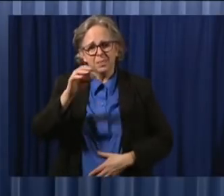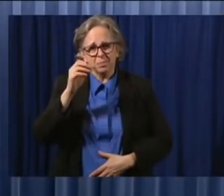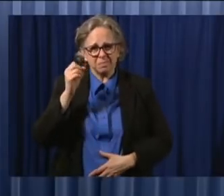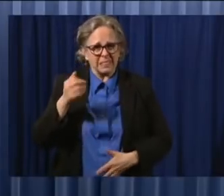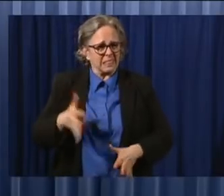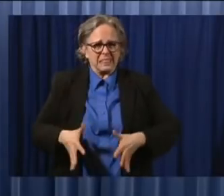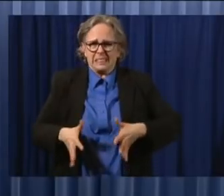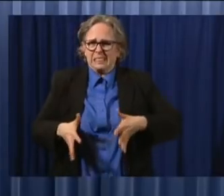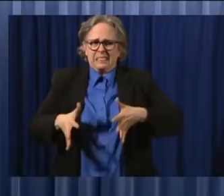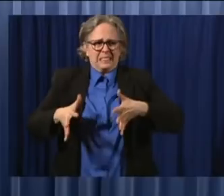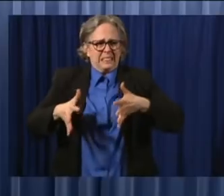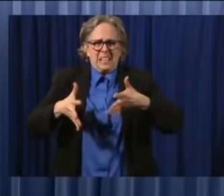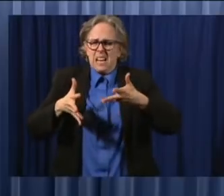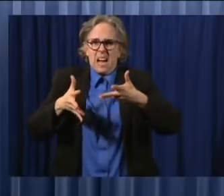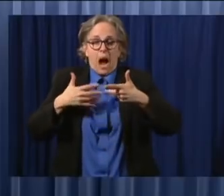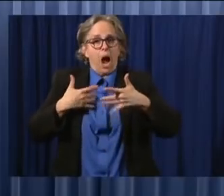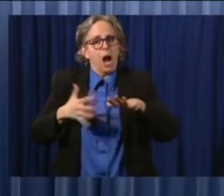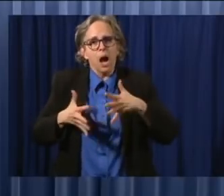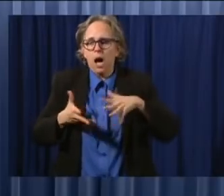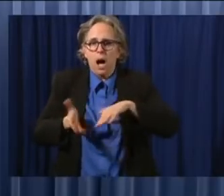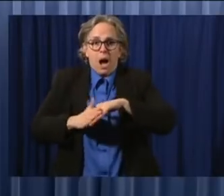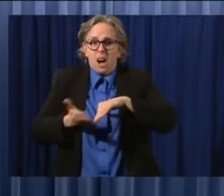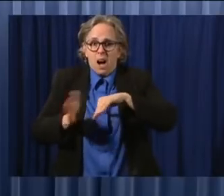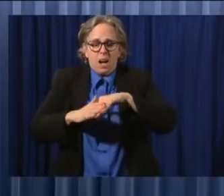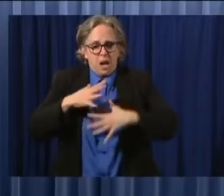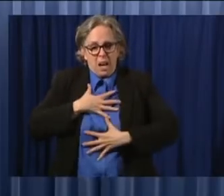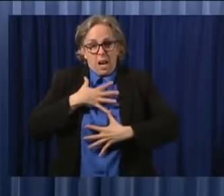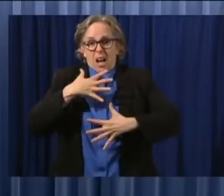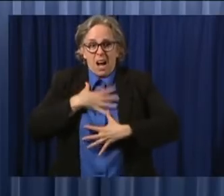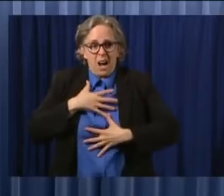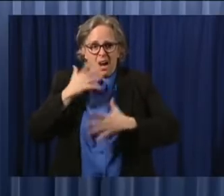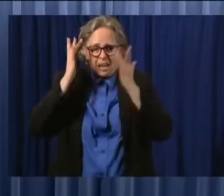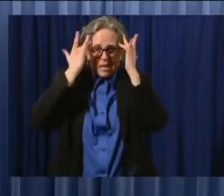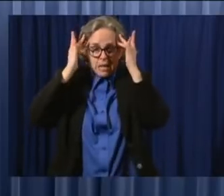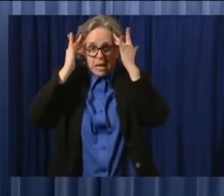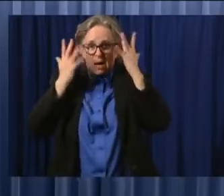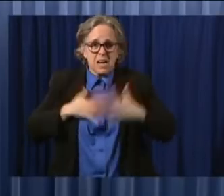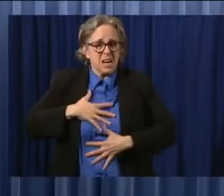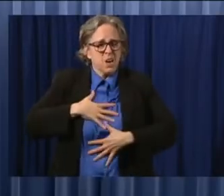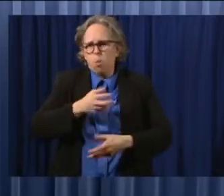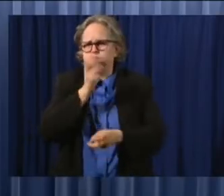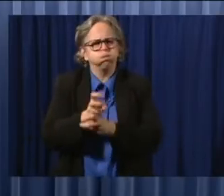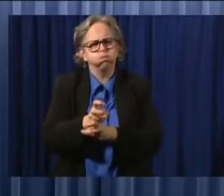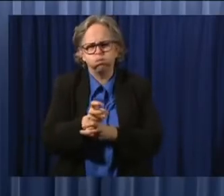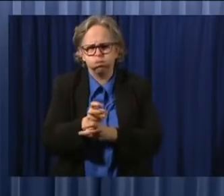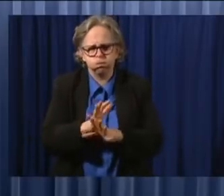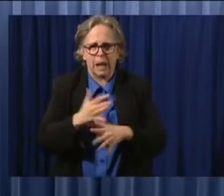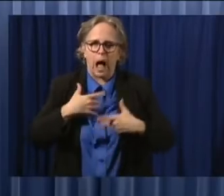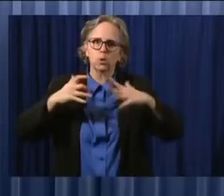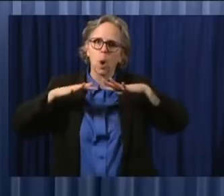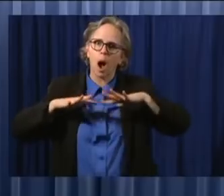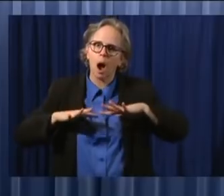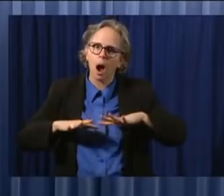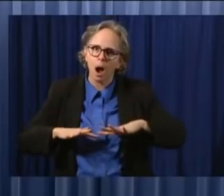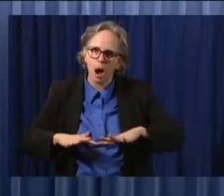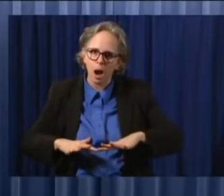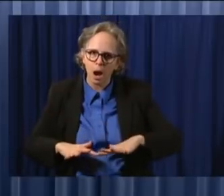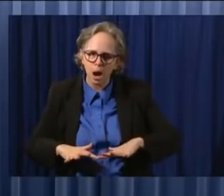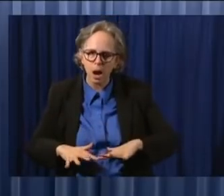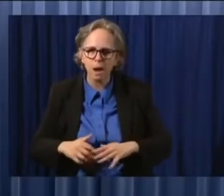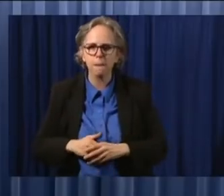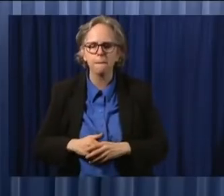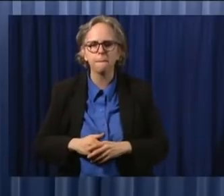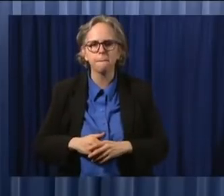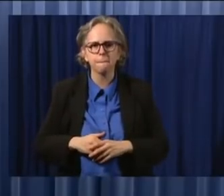anxiety-provoking, and it was tough at those points. And, of course, I had no one there with